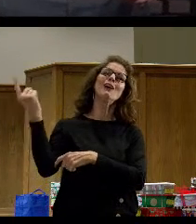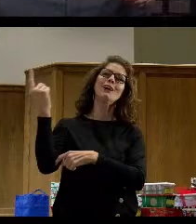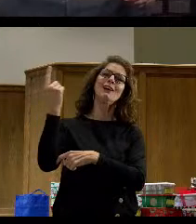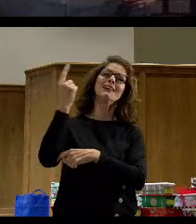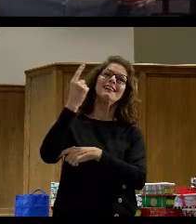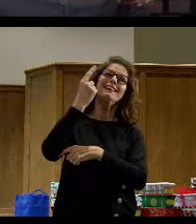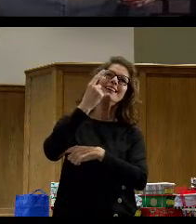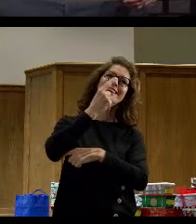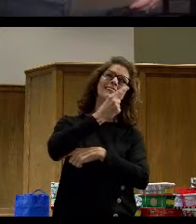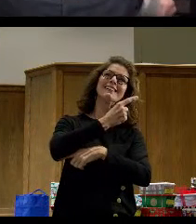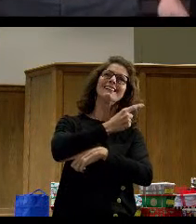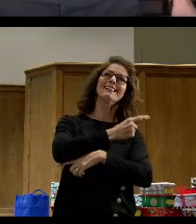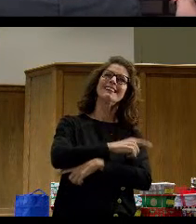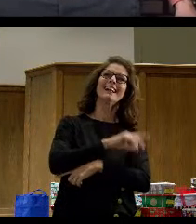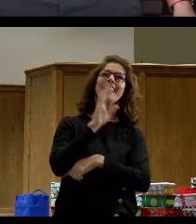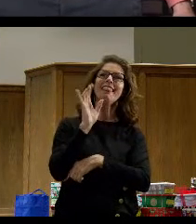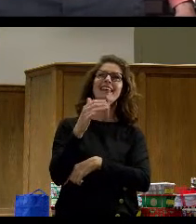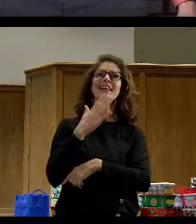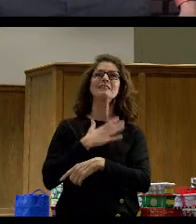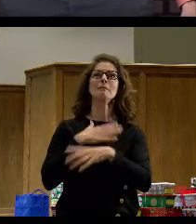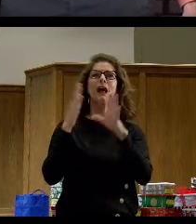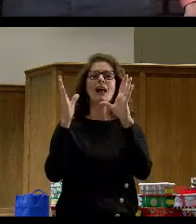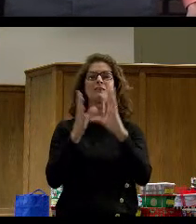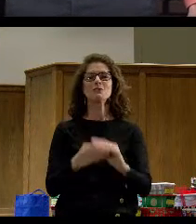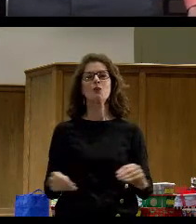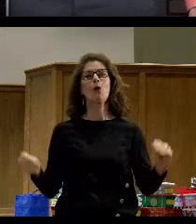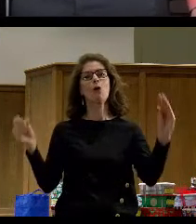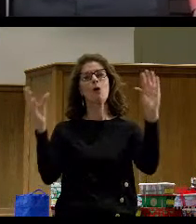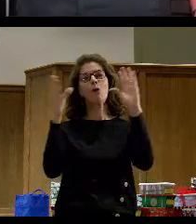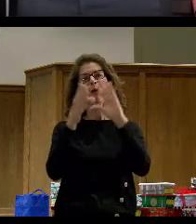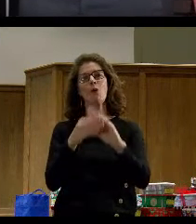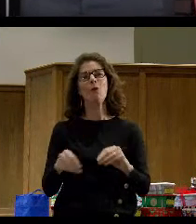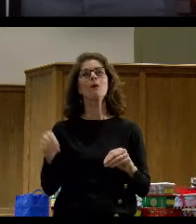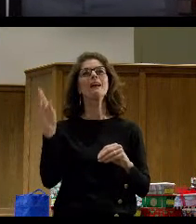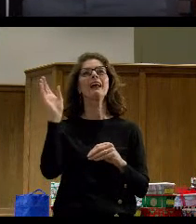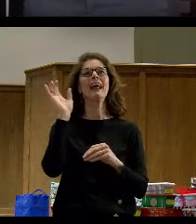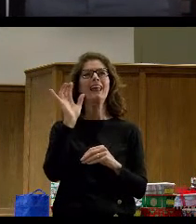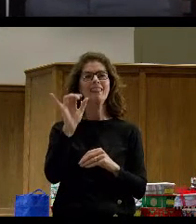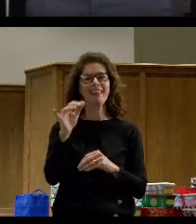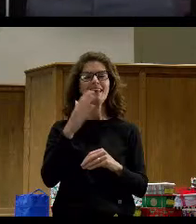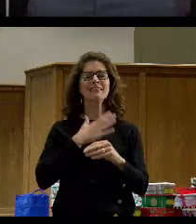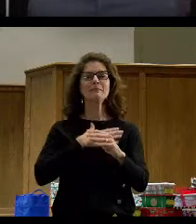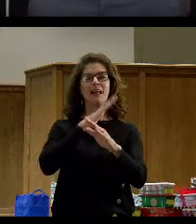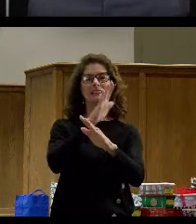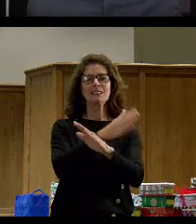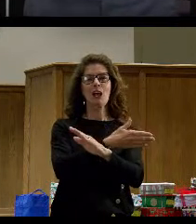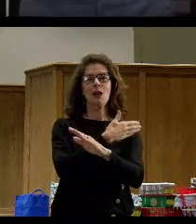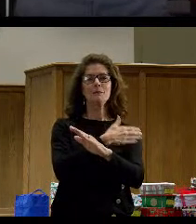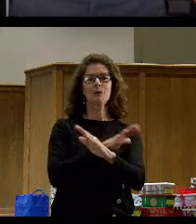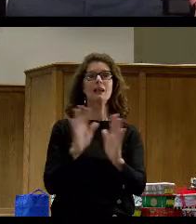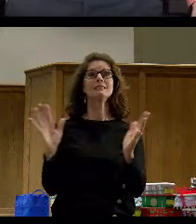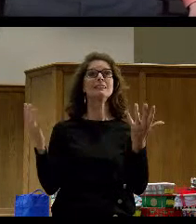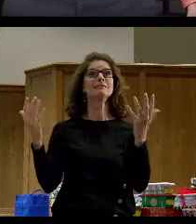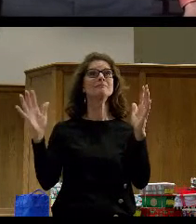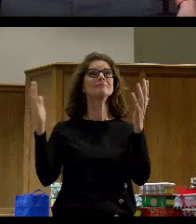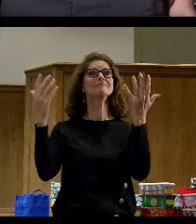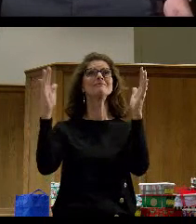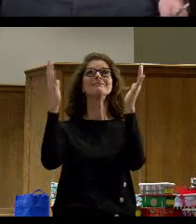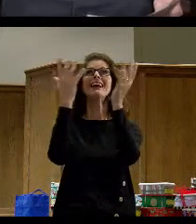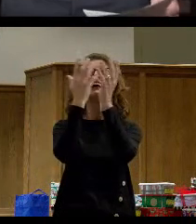day long. This is my story, this is my song, praising